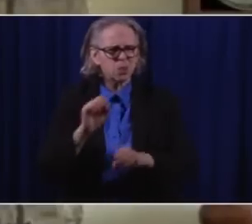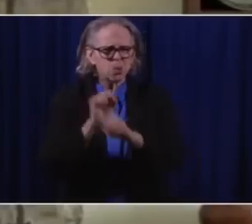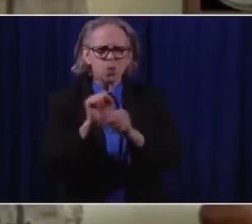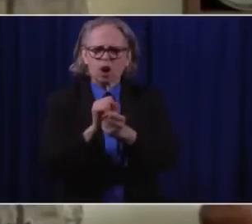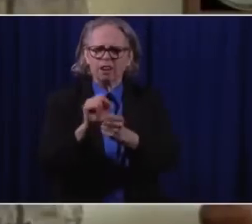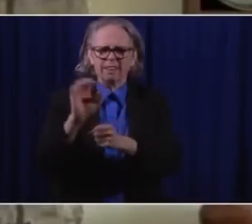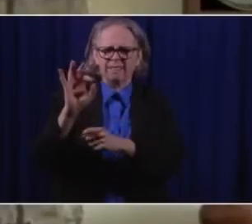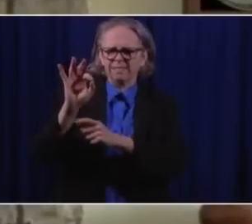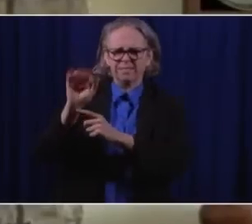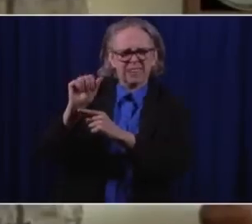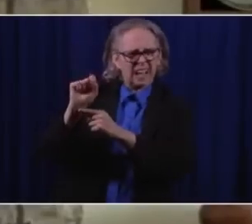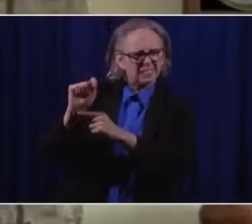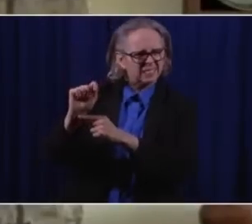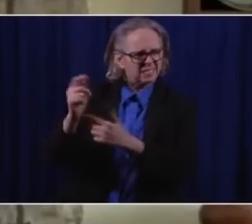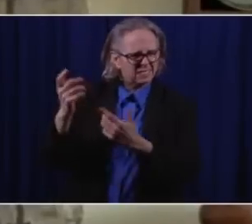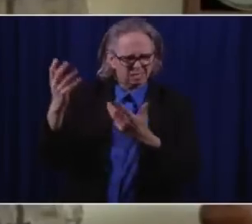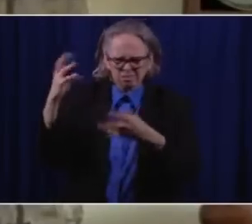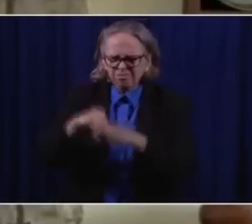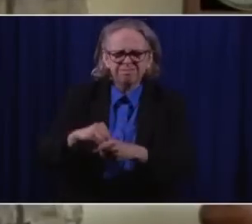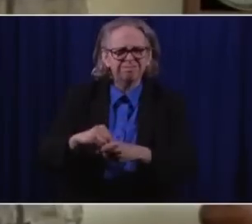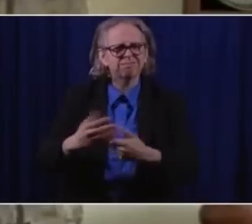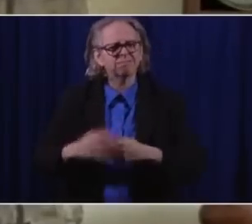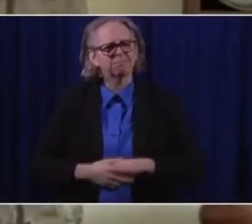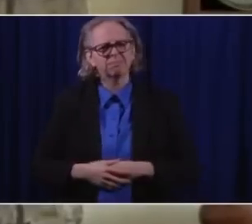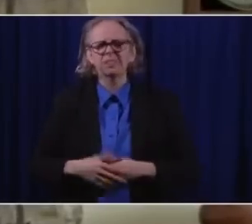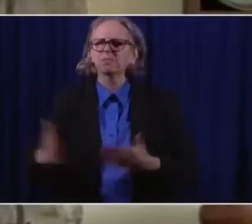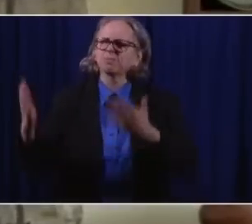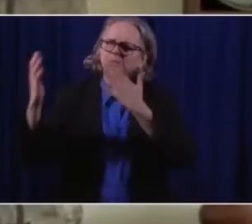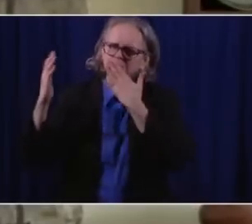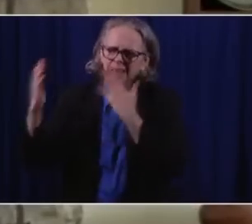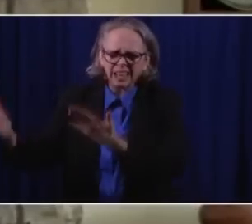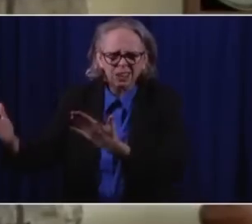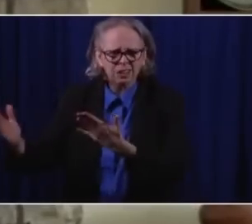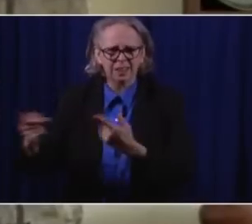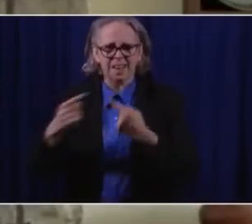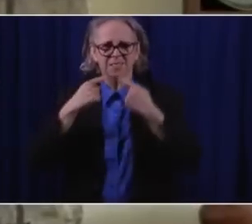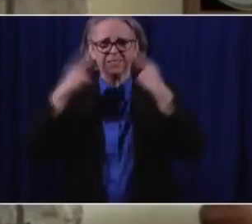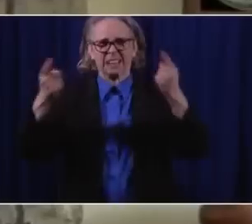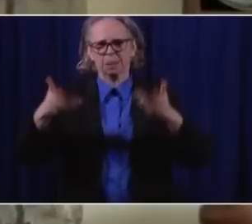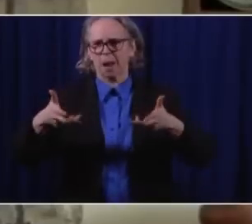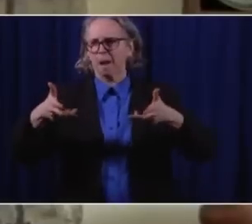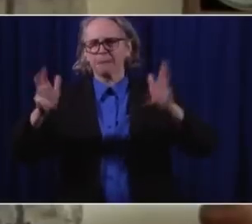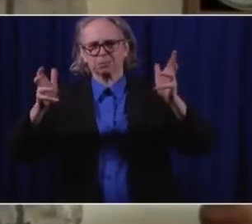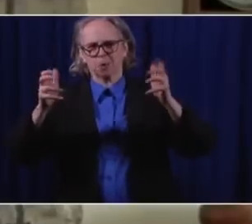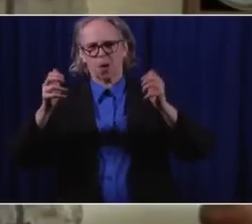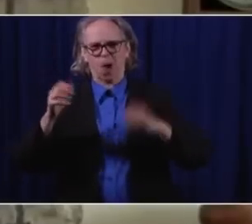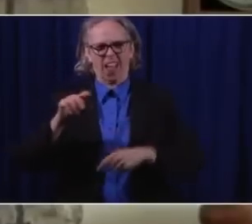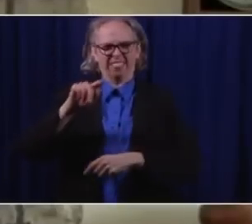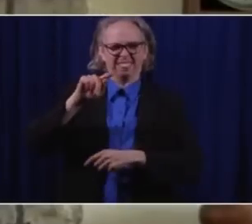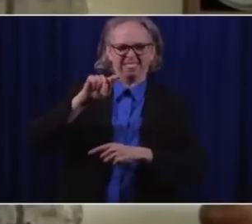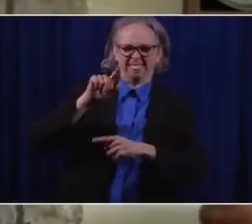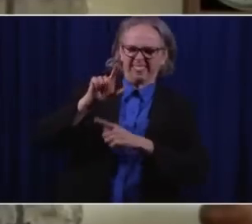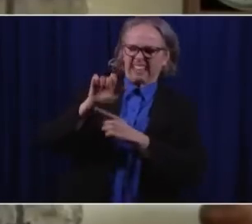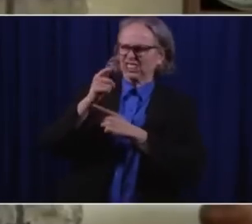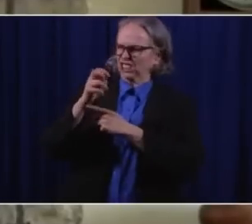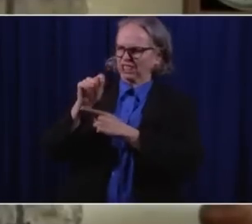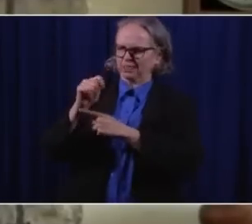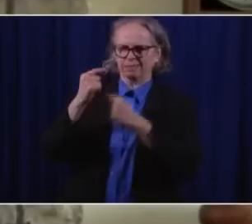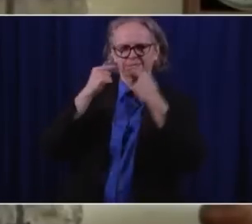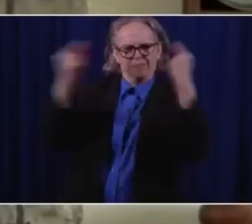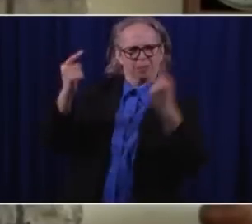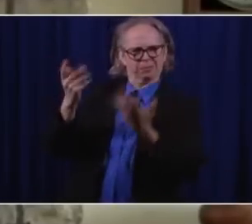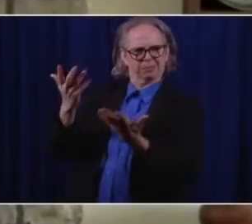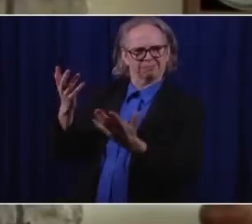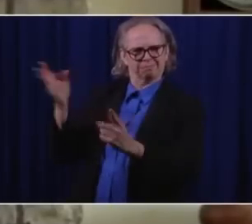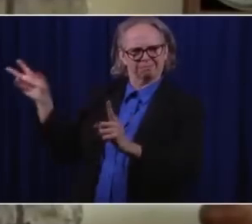Ohio State basketball legend, CBS commentator now, and so just thank you for being